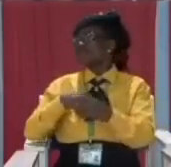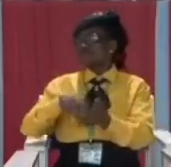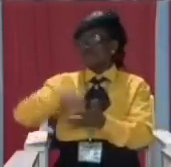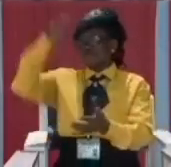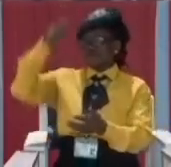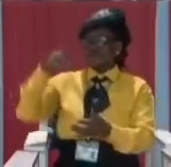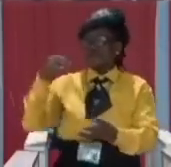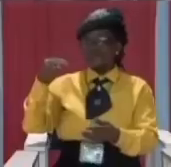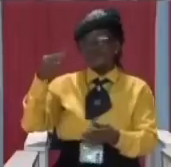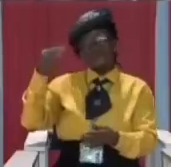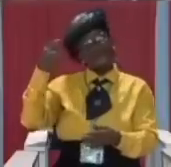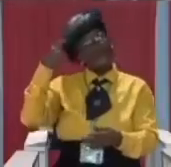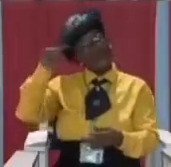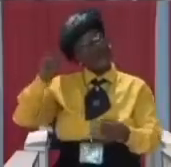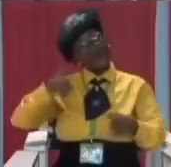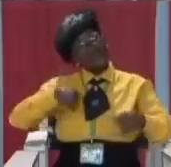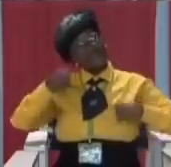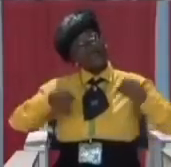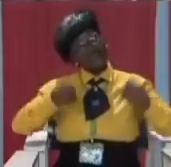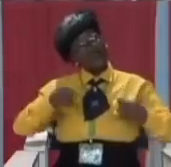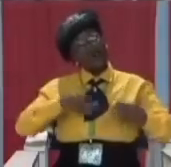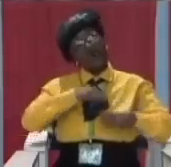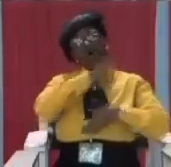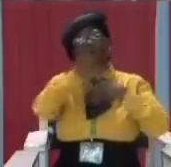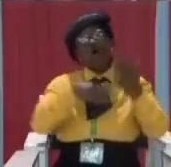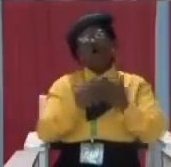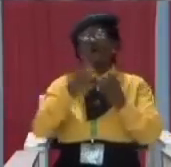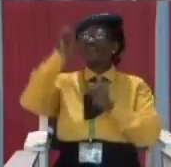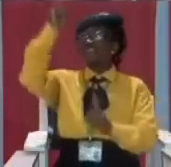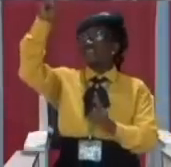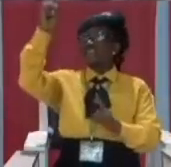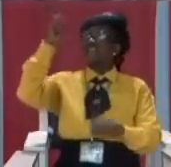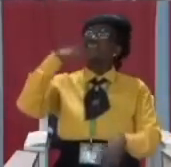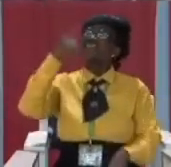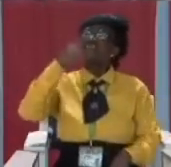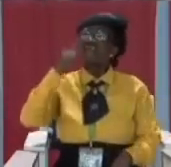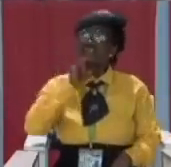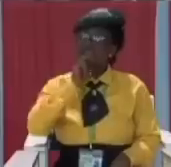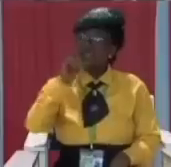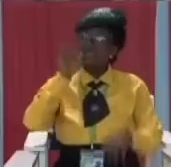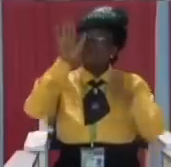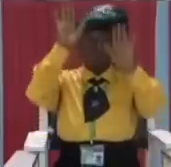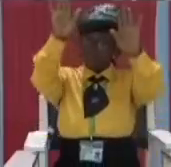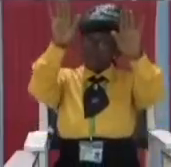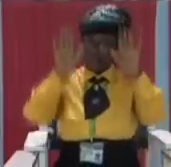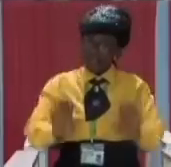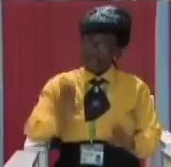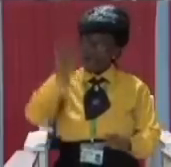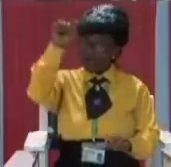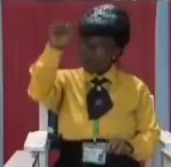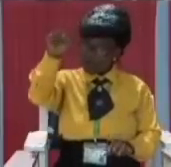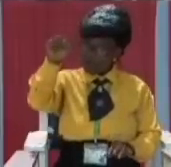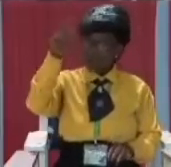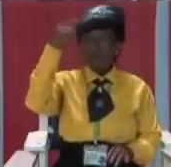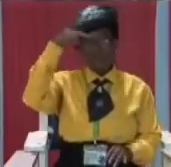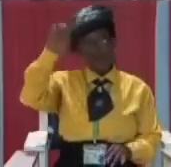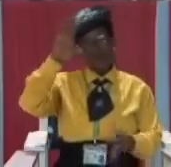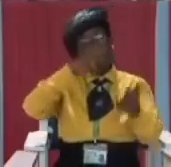All he said is miracles for February. Glory be to God.